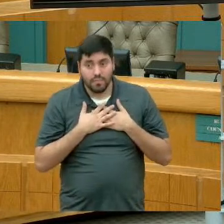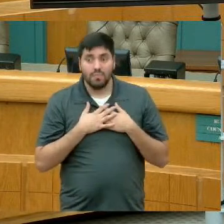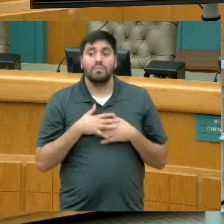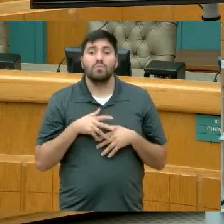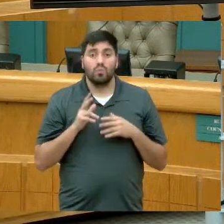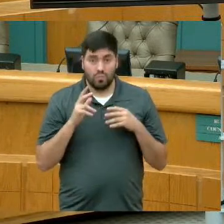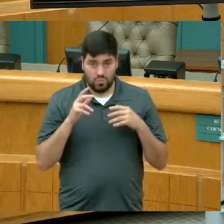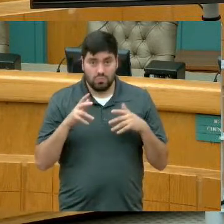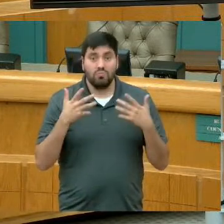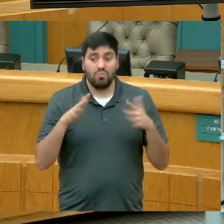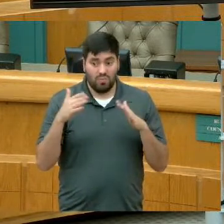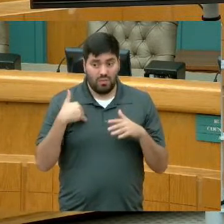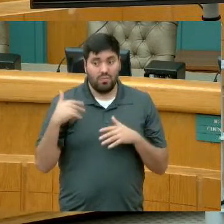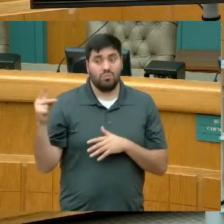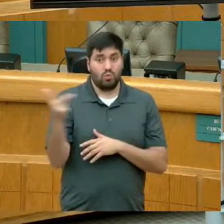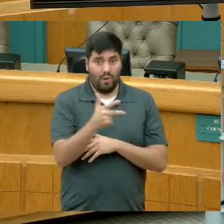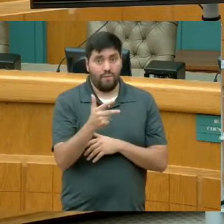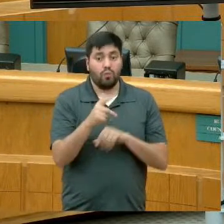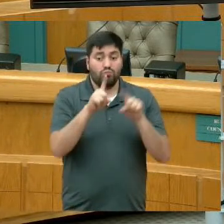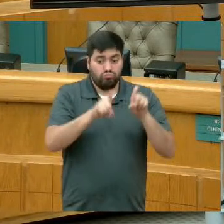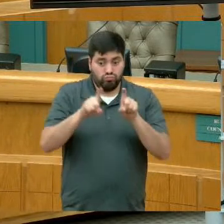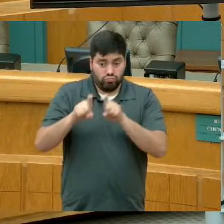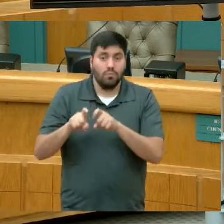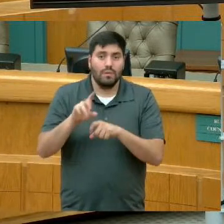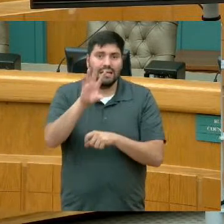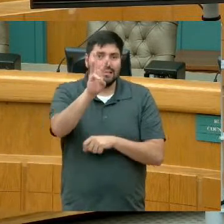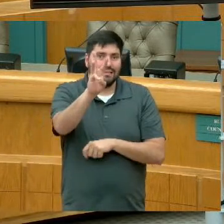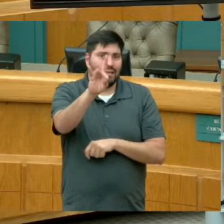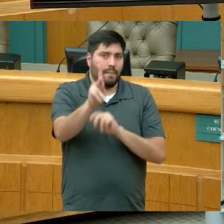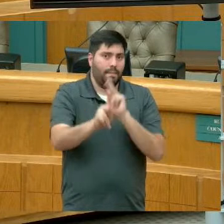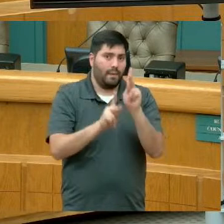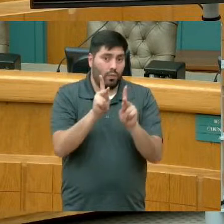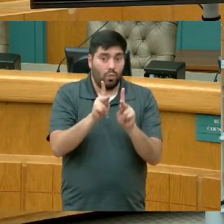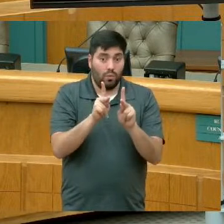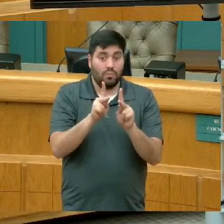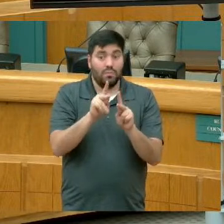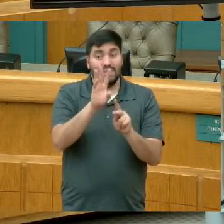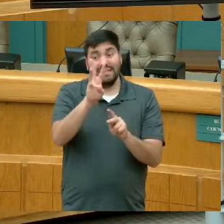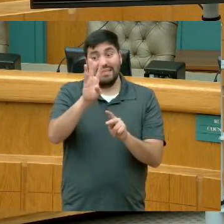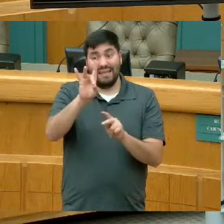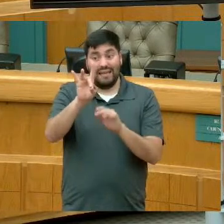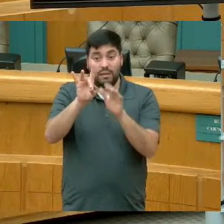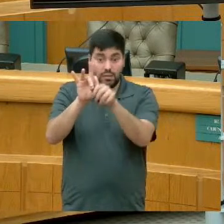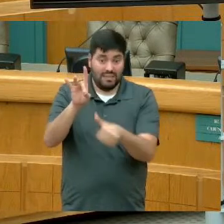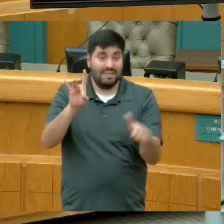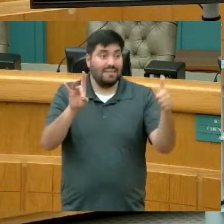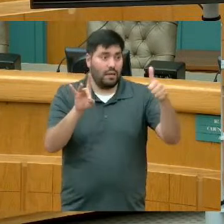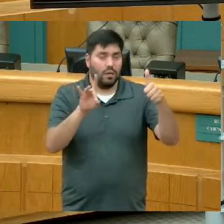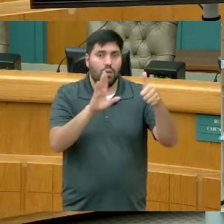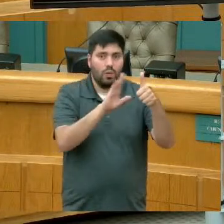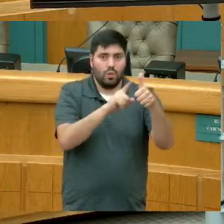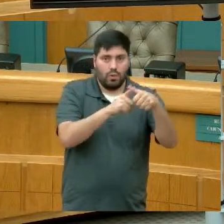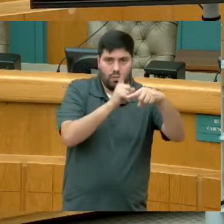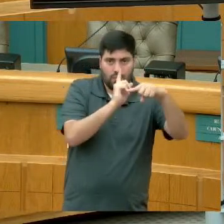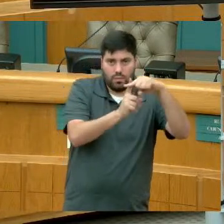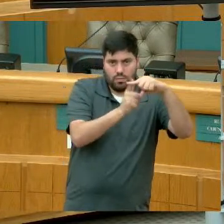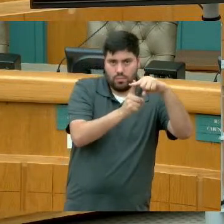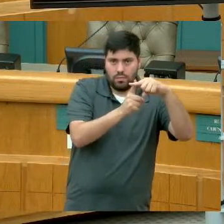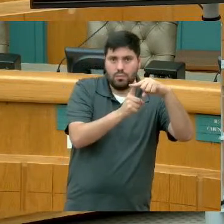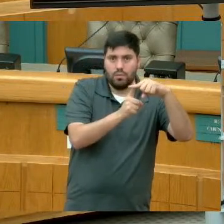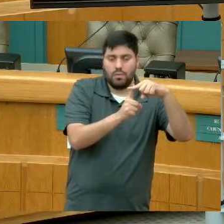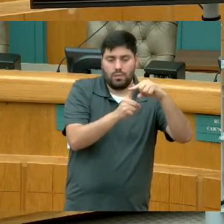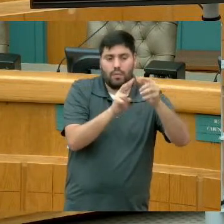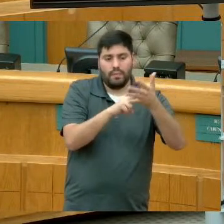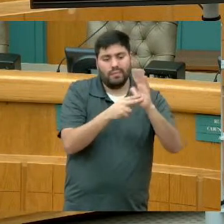have a drive-through today, and we did have 68 people that went through the drive-through, and 10 of them were positive for a percent